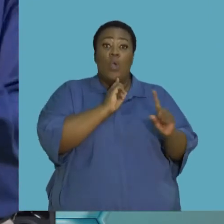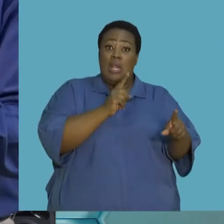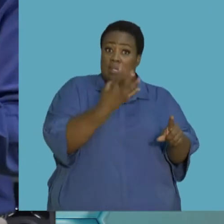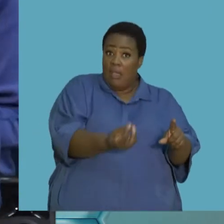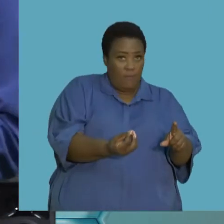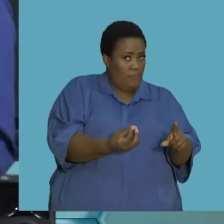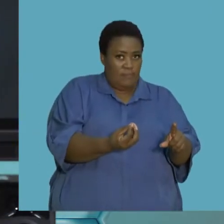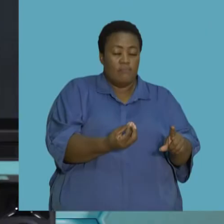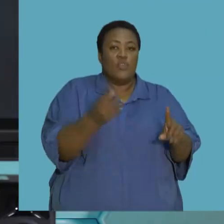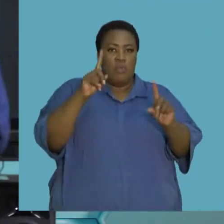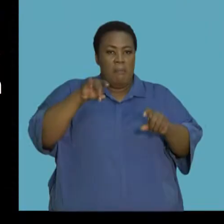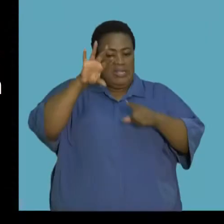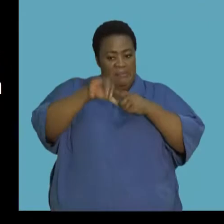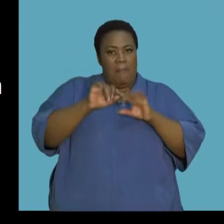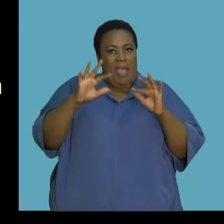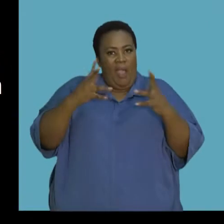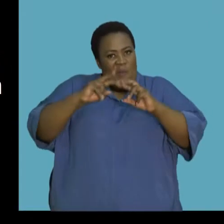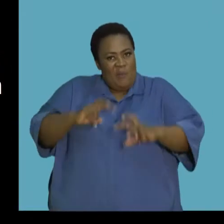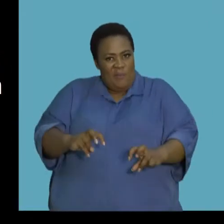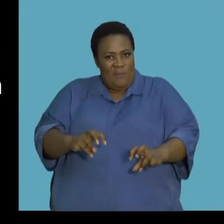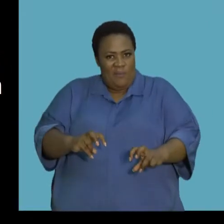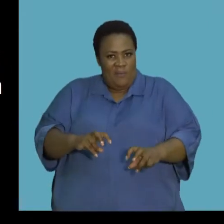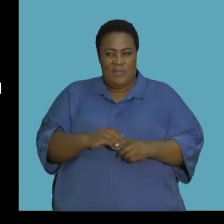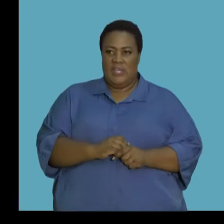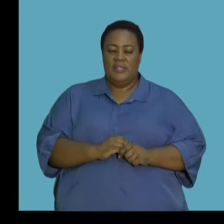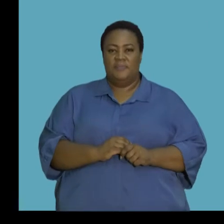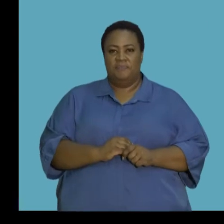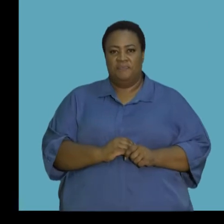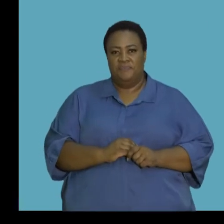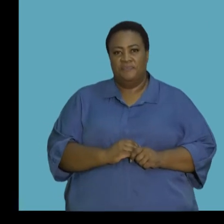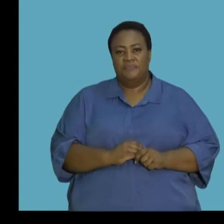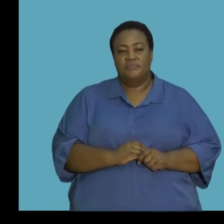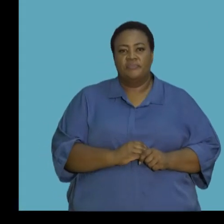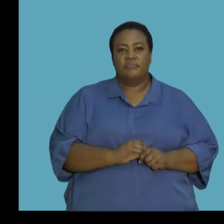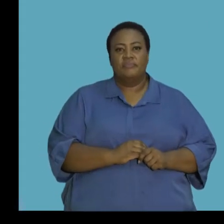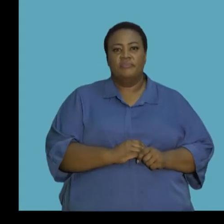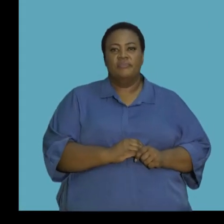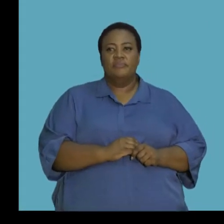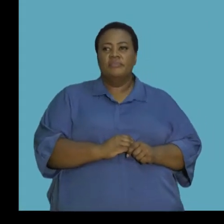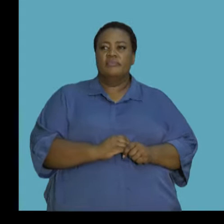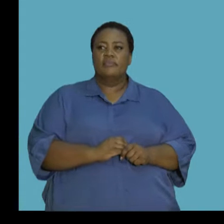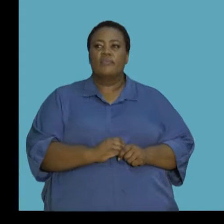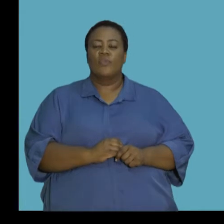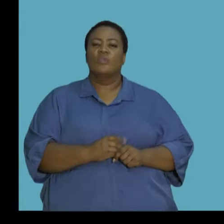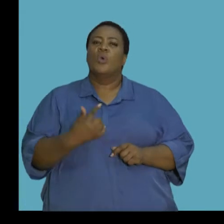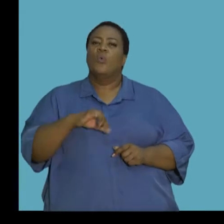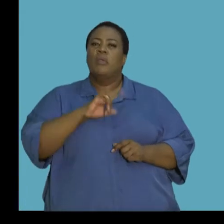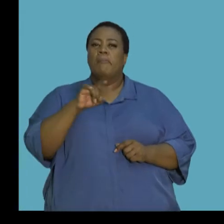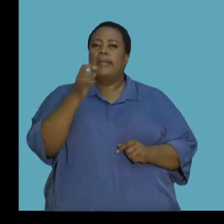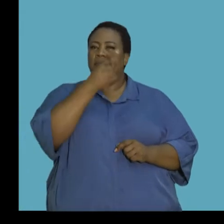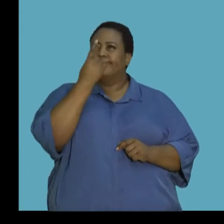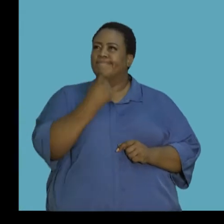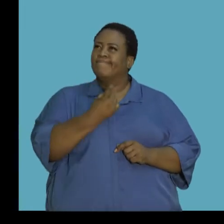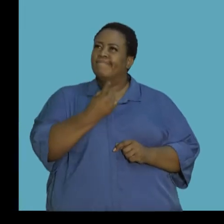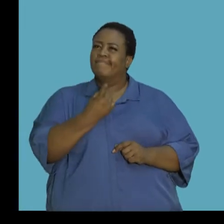go back to more processes around scientific methodology. So we've got to ask ourselves, what is